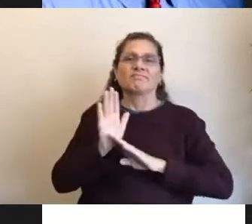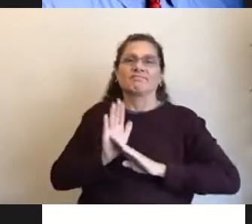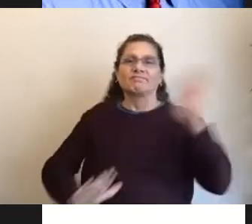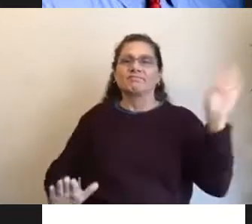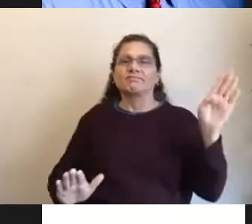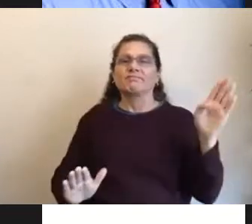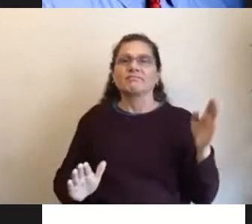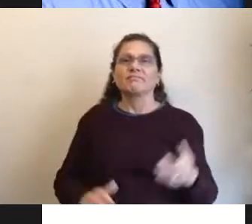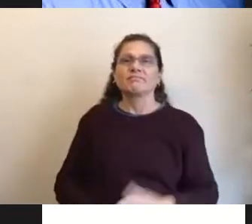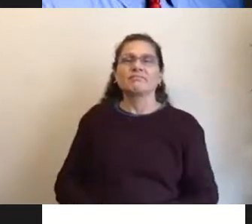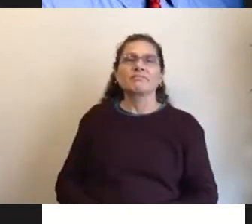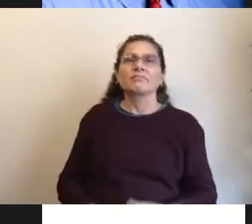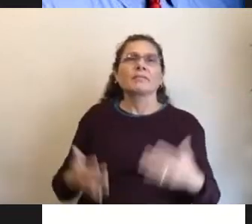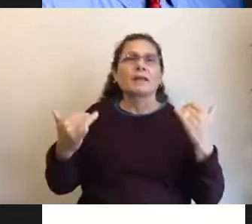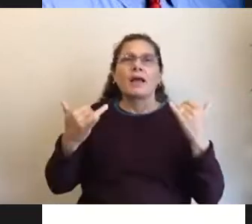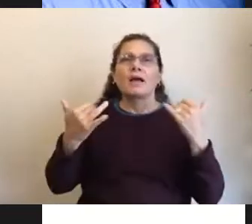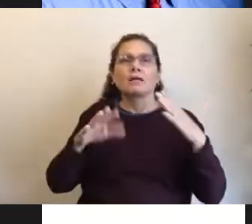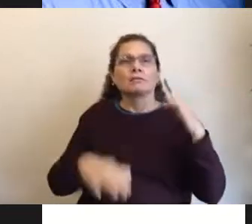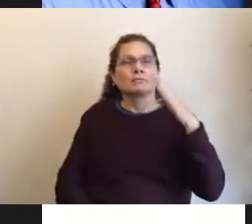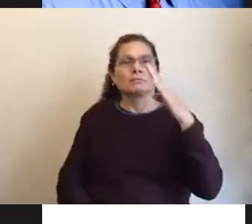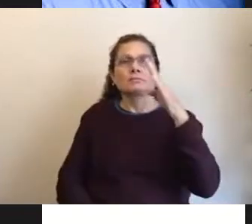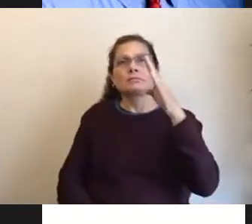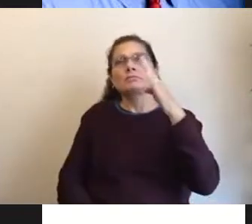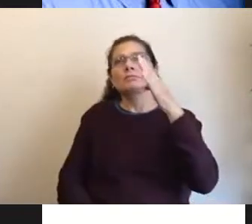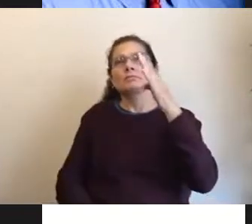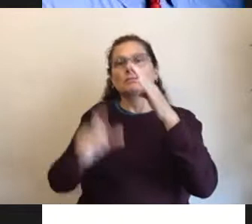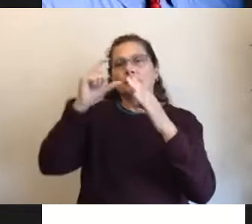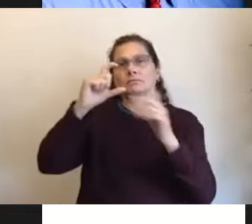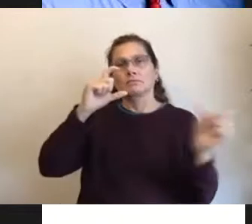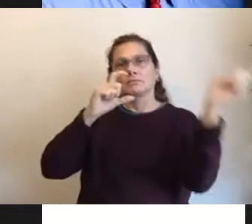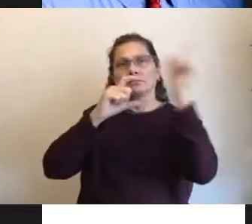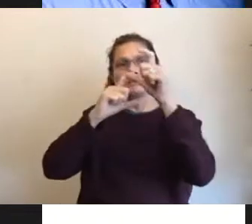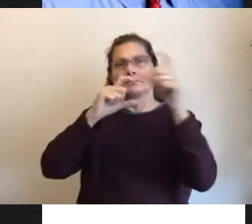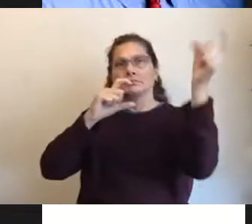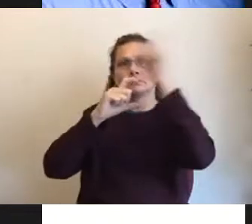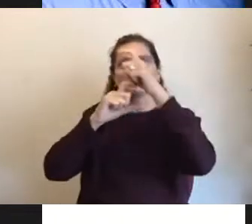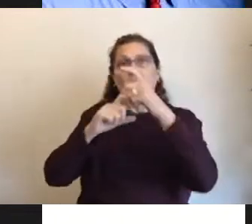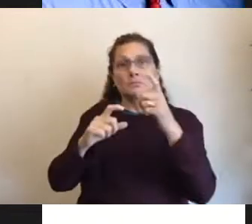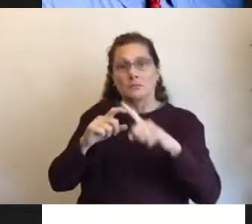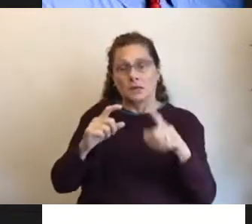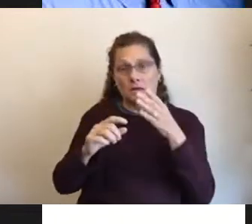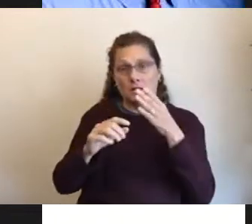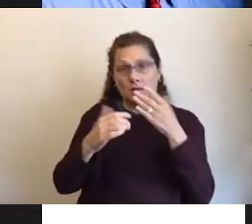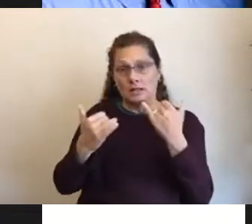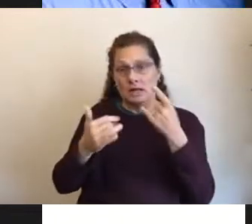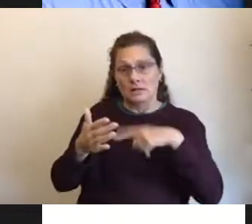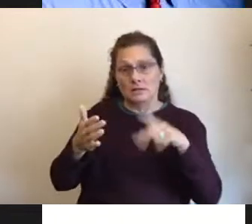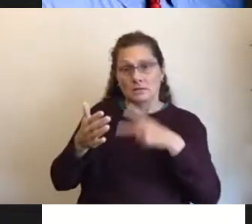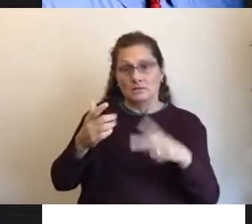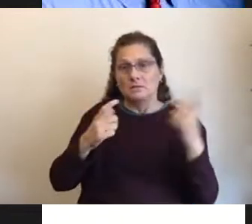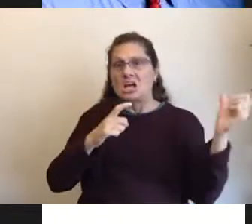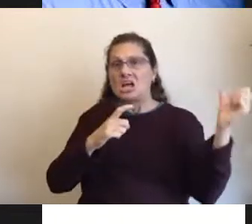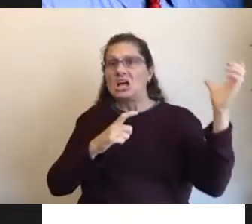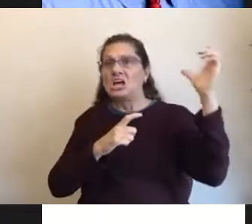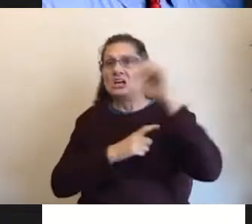hospitalizations, increasingly in deaths. So I'm not sure how much worse that surge can be, but we'll continue to watch it and monitor